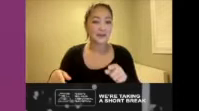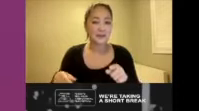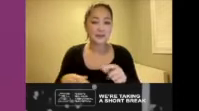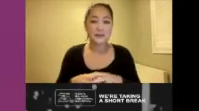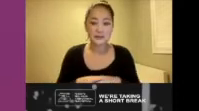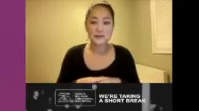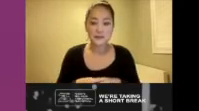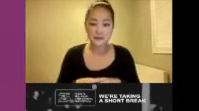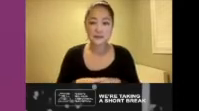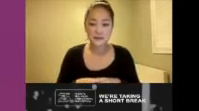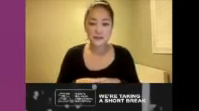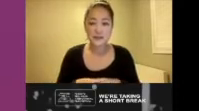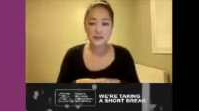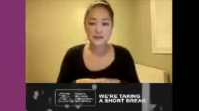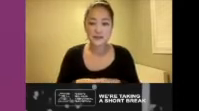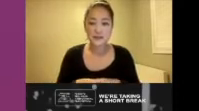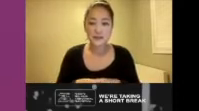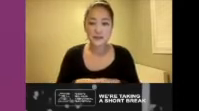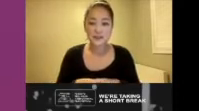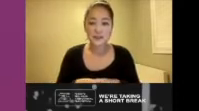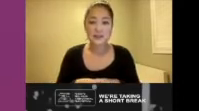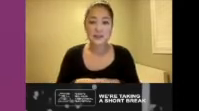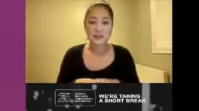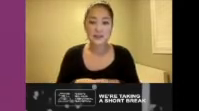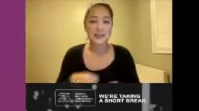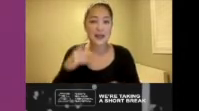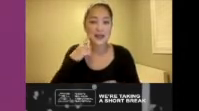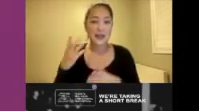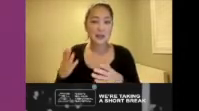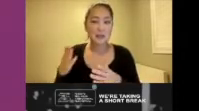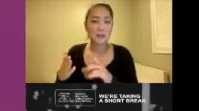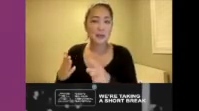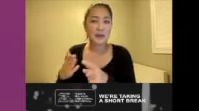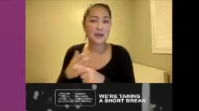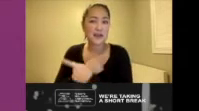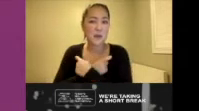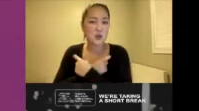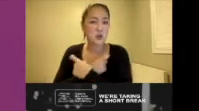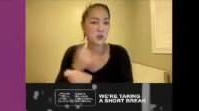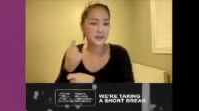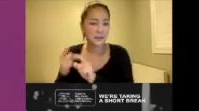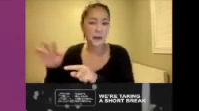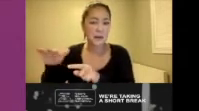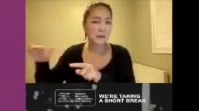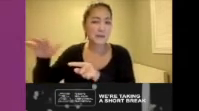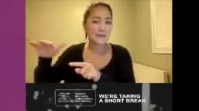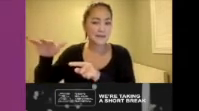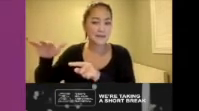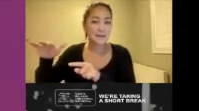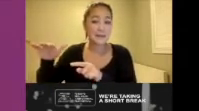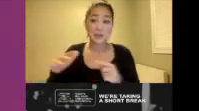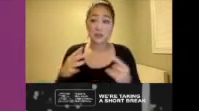And they think that it's a menacing creature. And so what the season that we're working on is kind